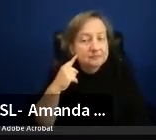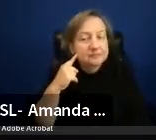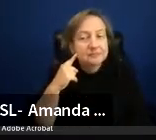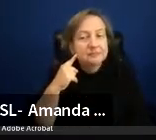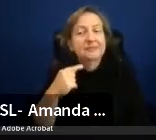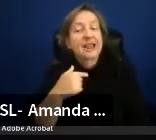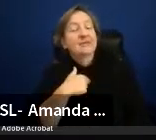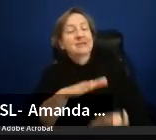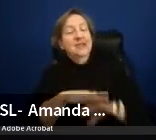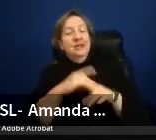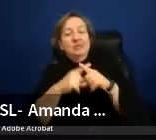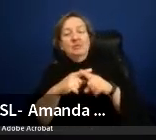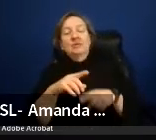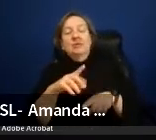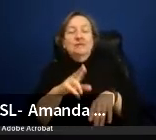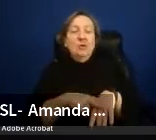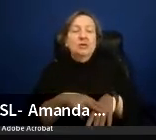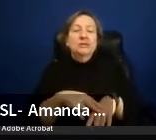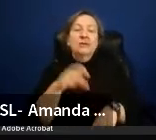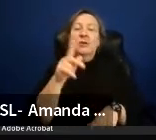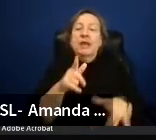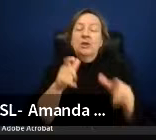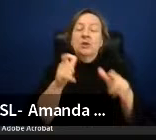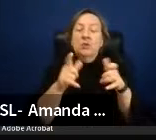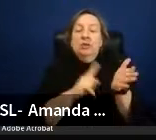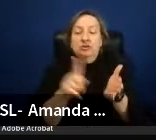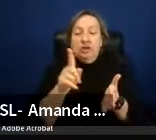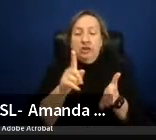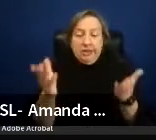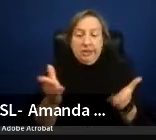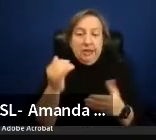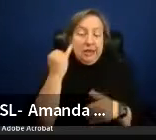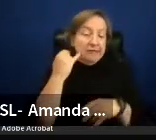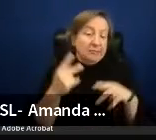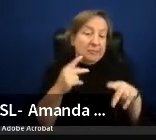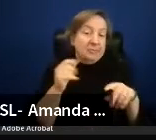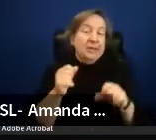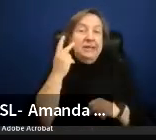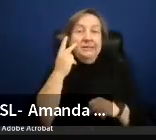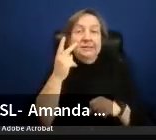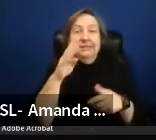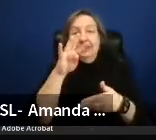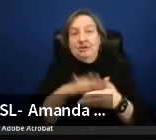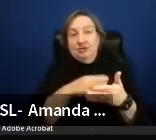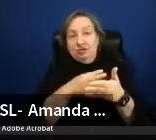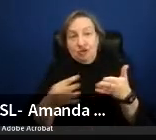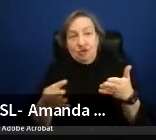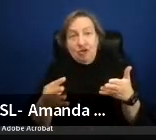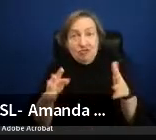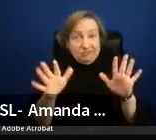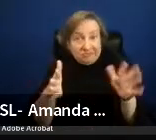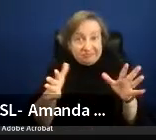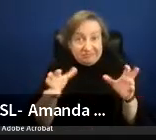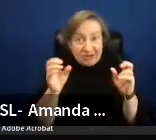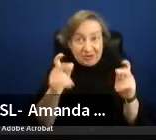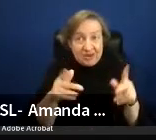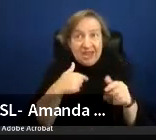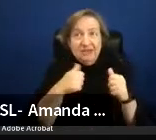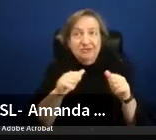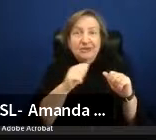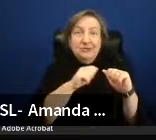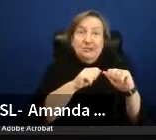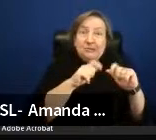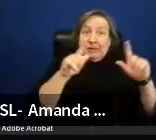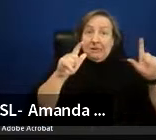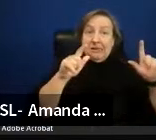I was on mute, of course. Just a quick check here. If folks can see the chart generally okay. I've tried to zoom